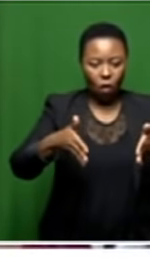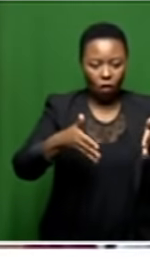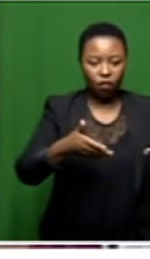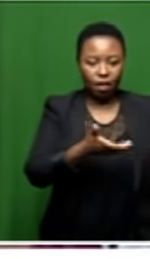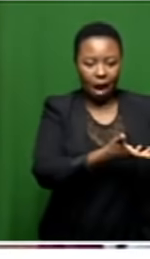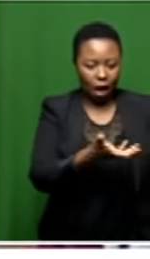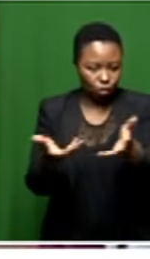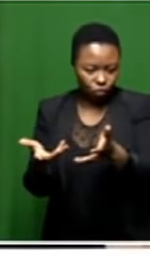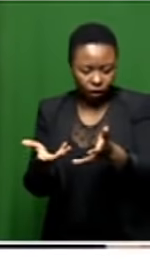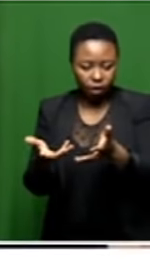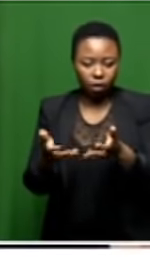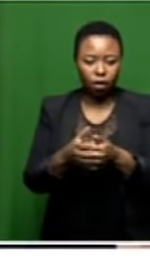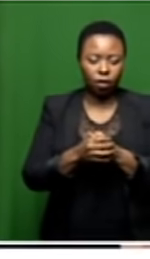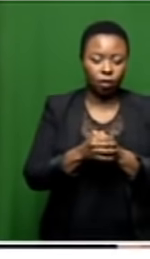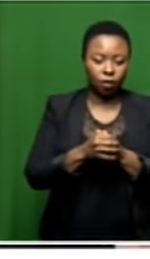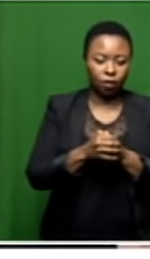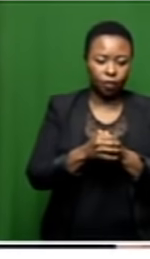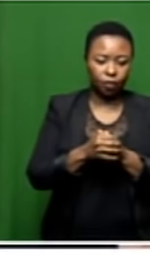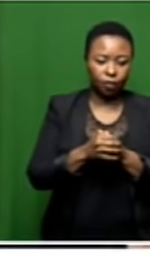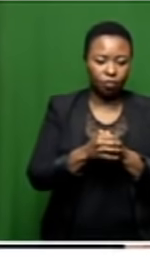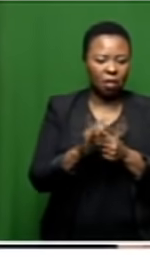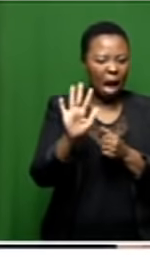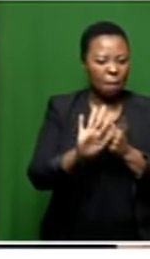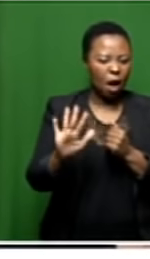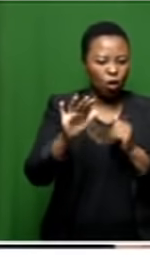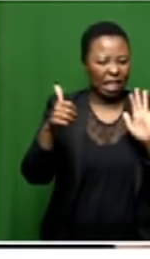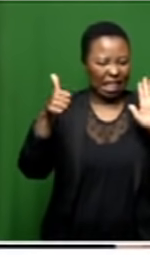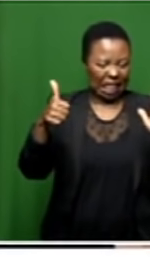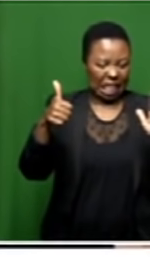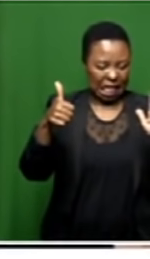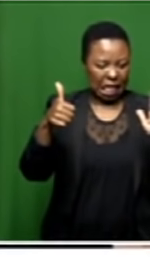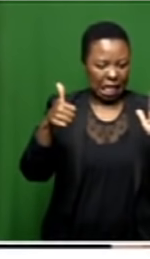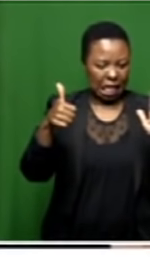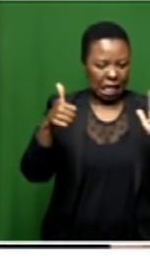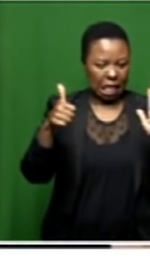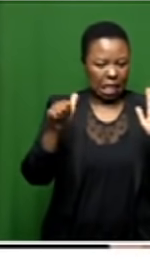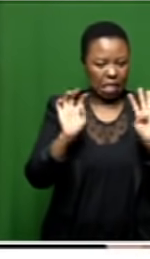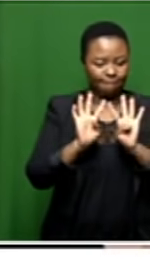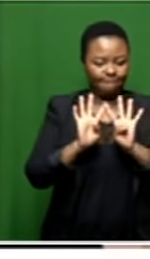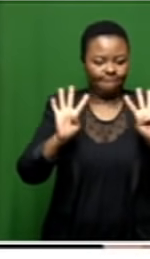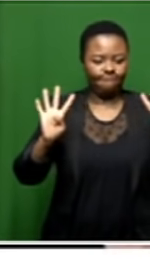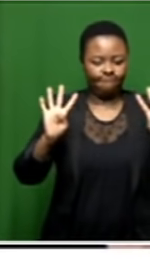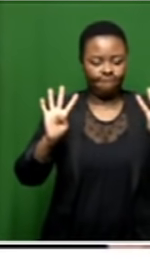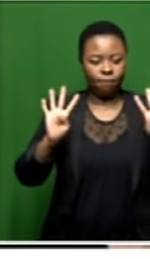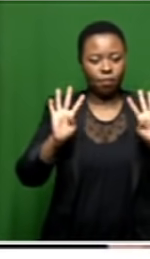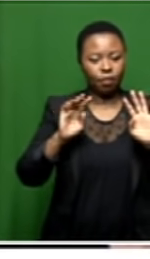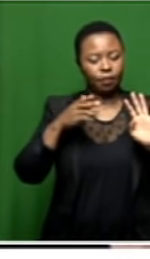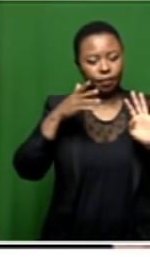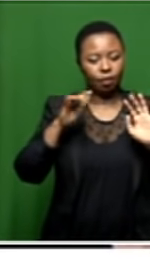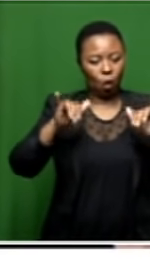the hearse. There's about 6 of them standing,